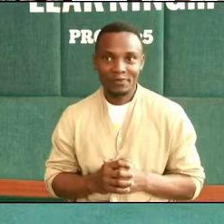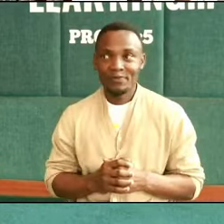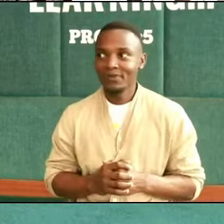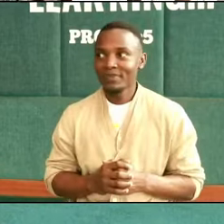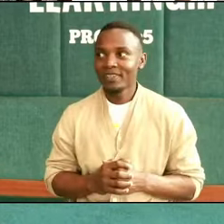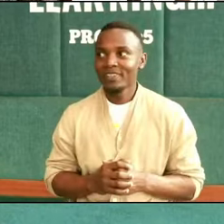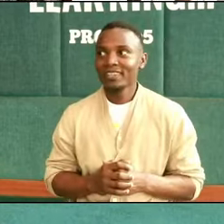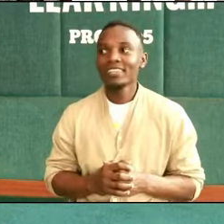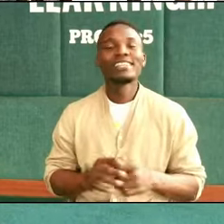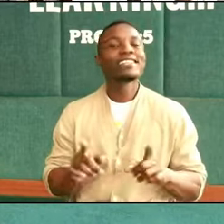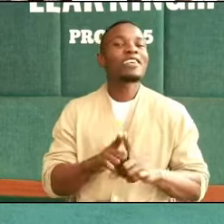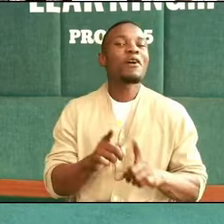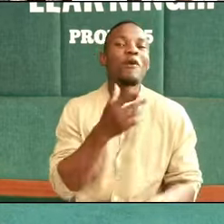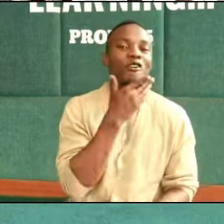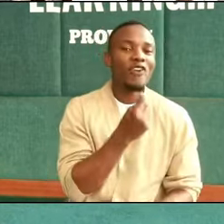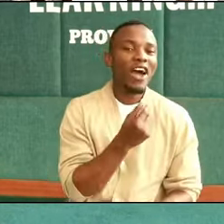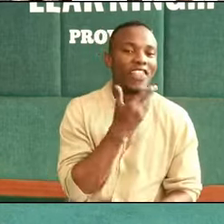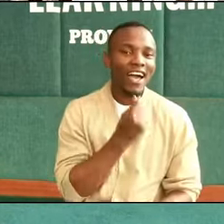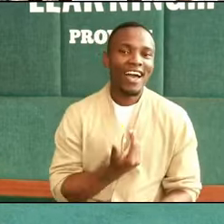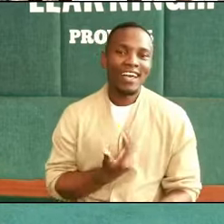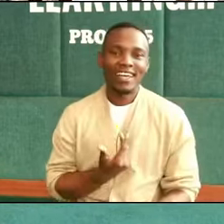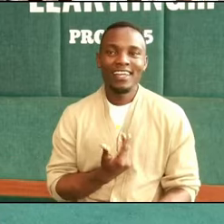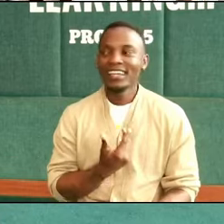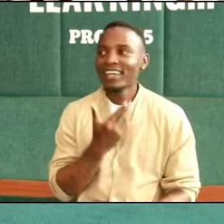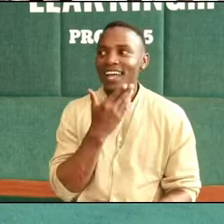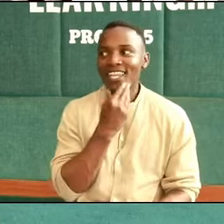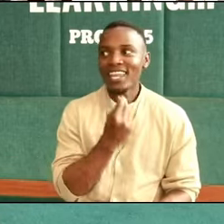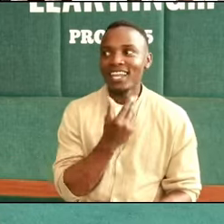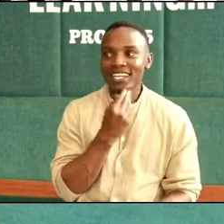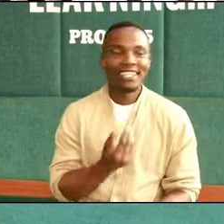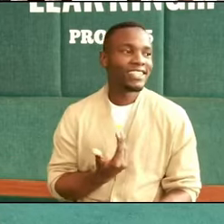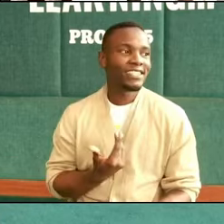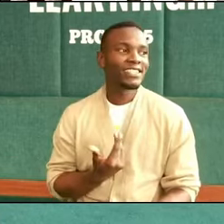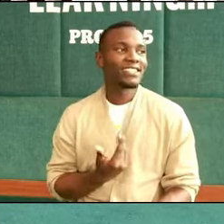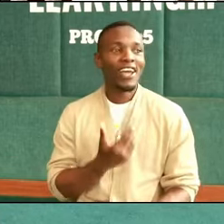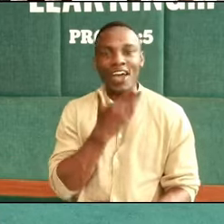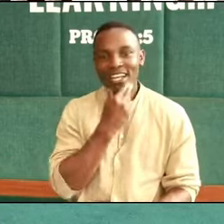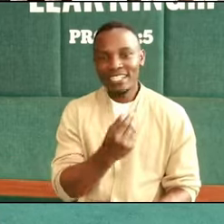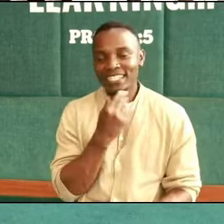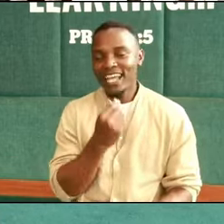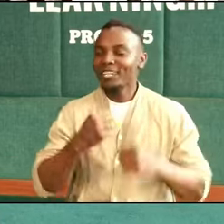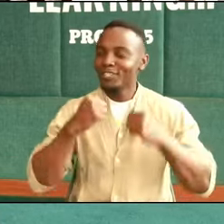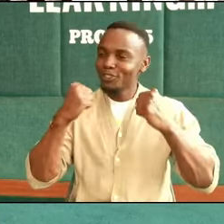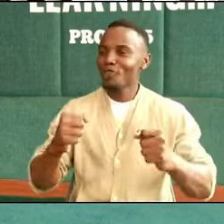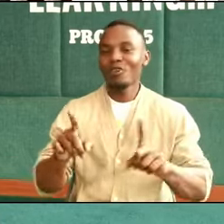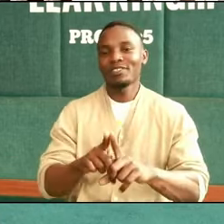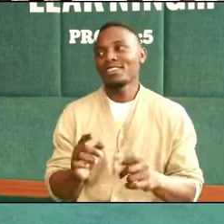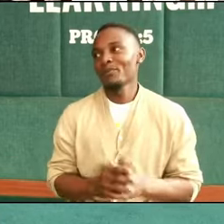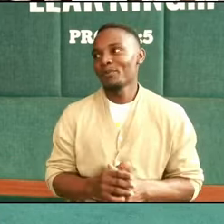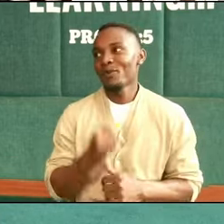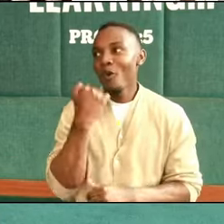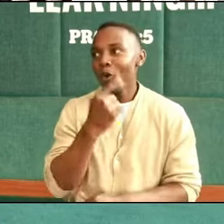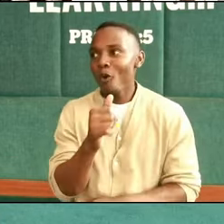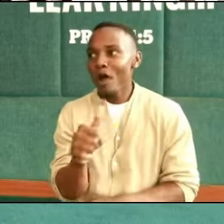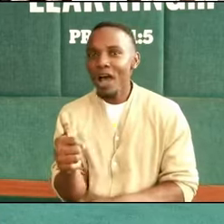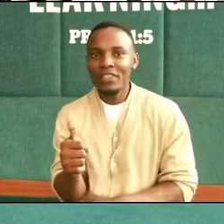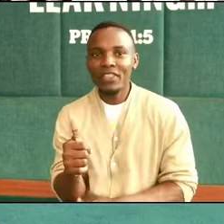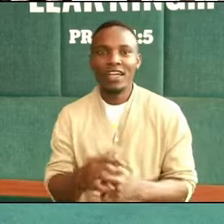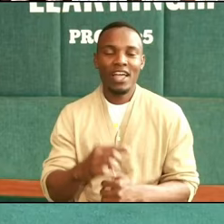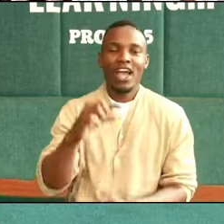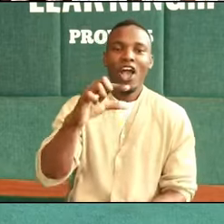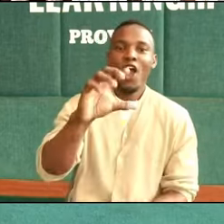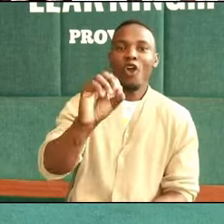Daddy. Yes. I was waiting for you to say daddy. Daddies are strong. Your daddy is strong. Who else is strong?